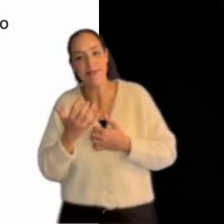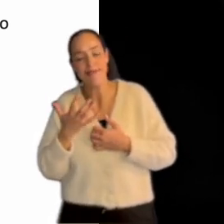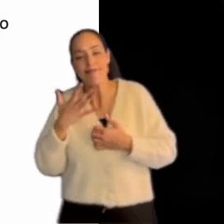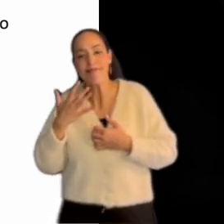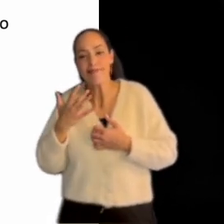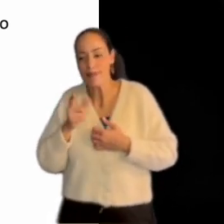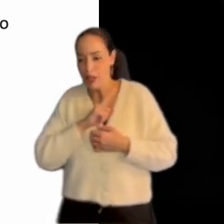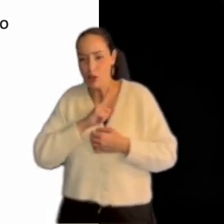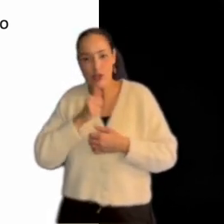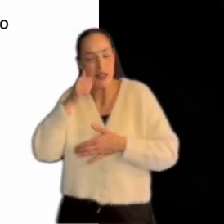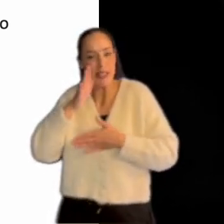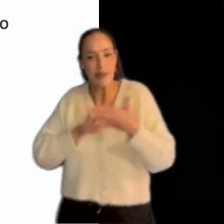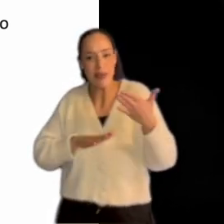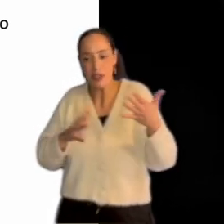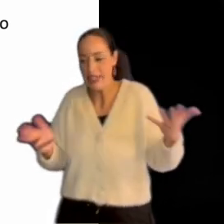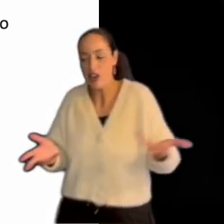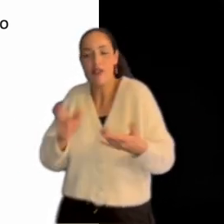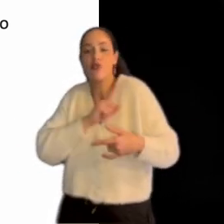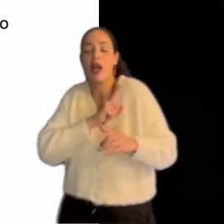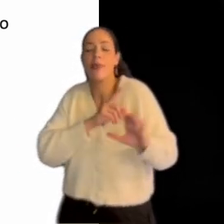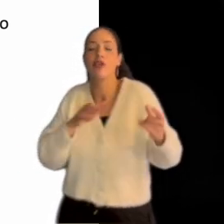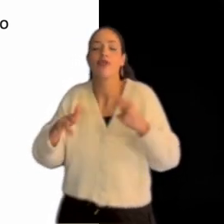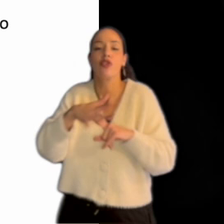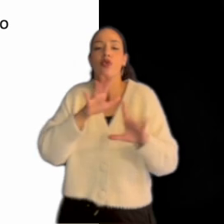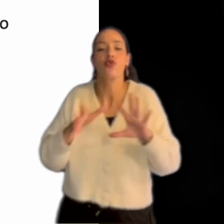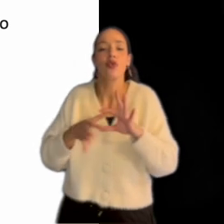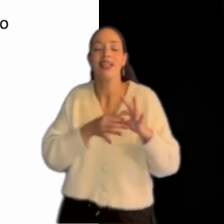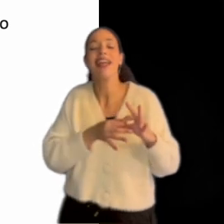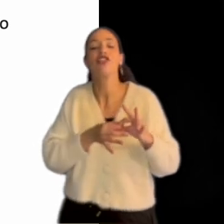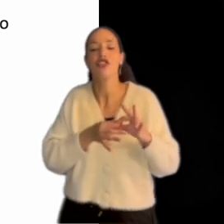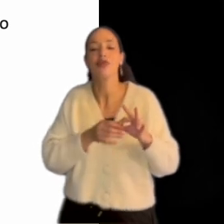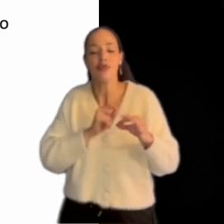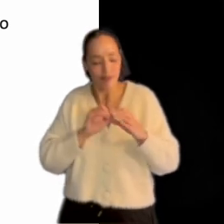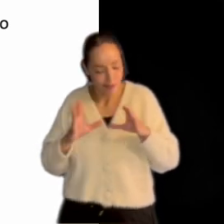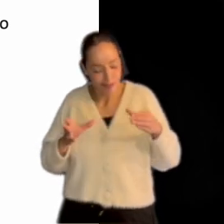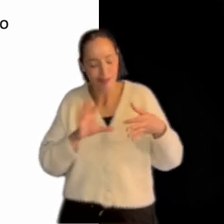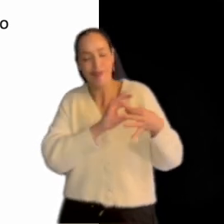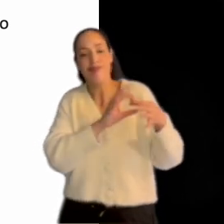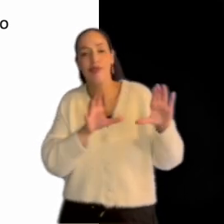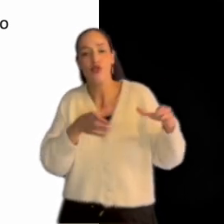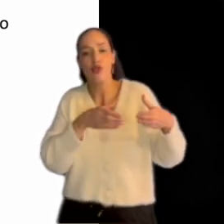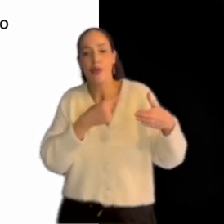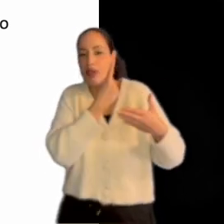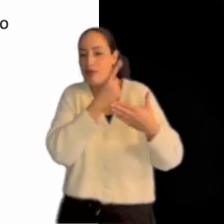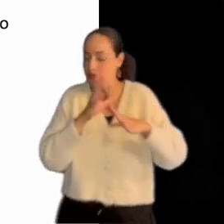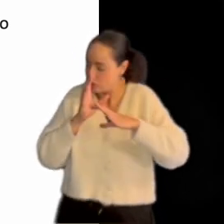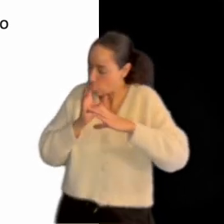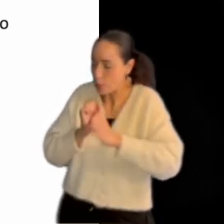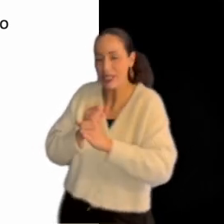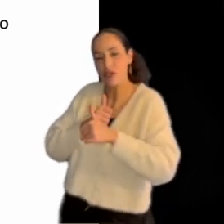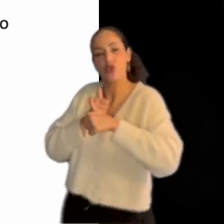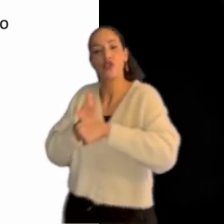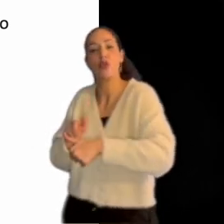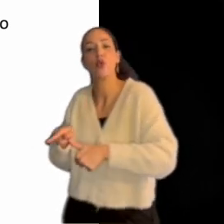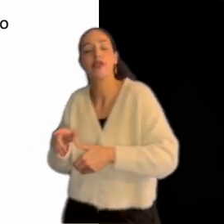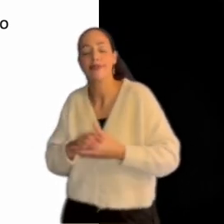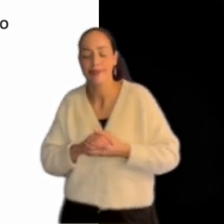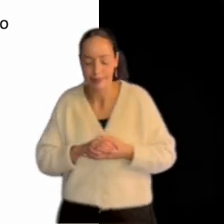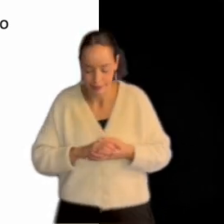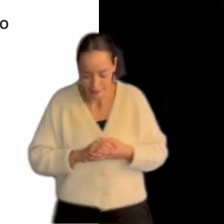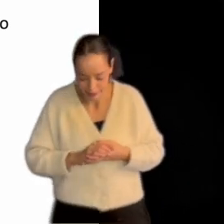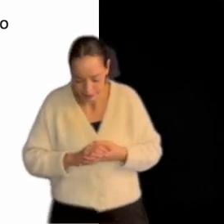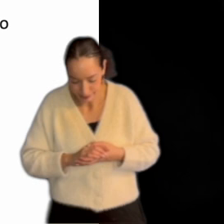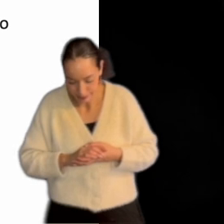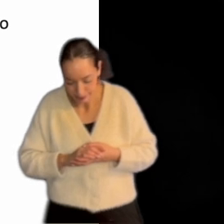her. Such cases remind us of the importance of seeking those opportunities to rejoin the human commonality, using